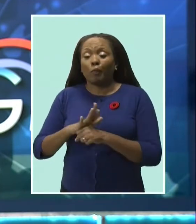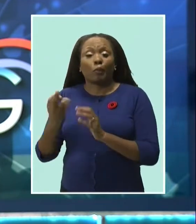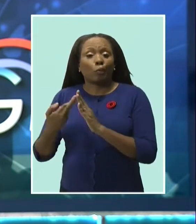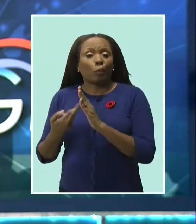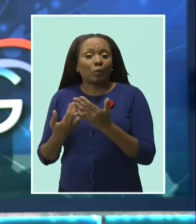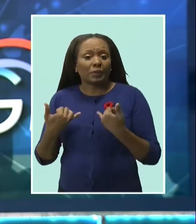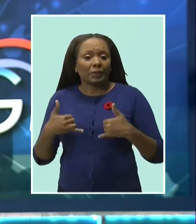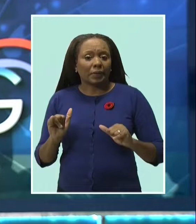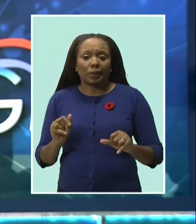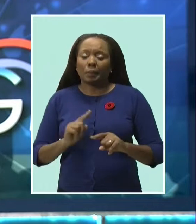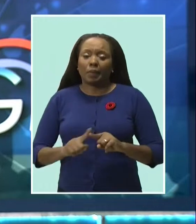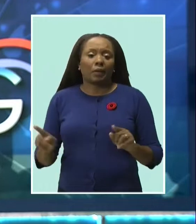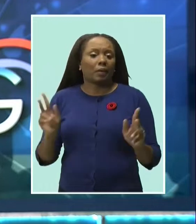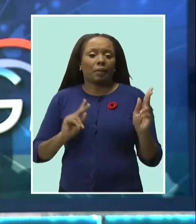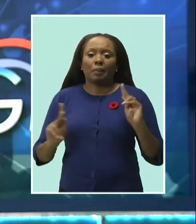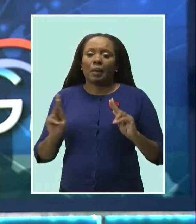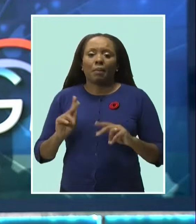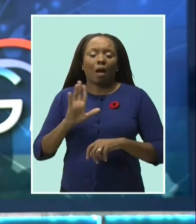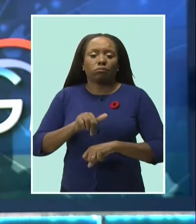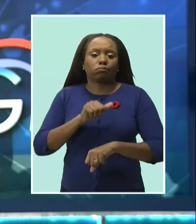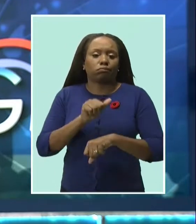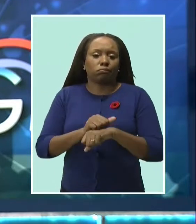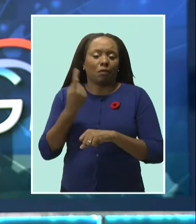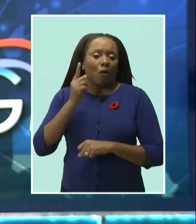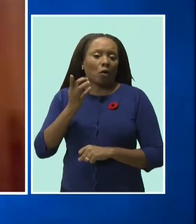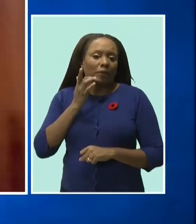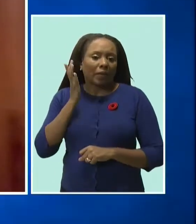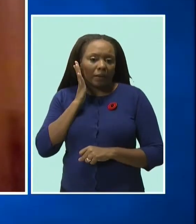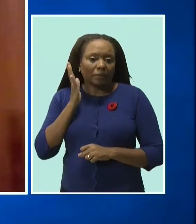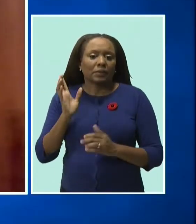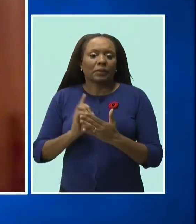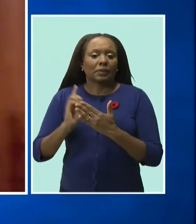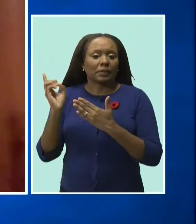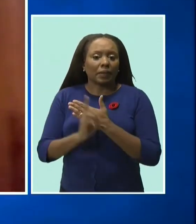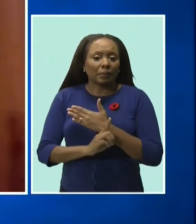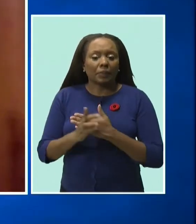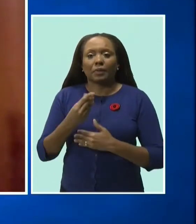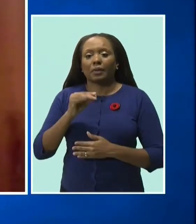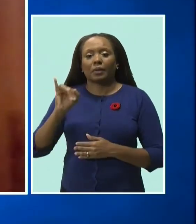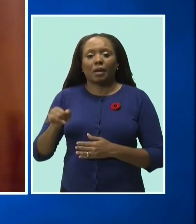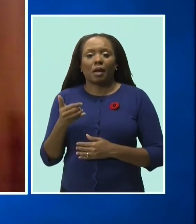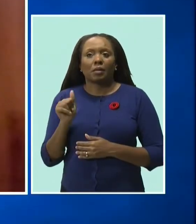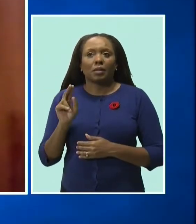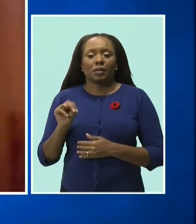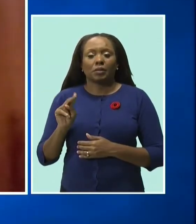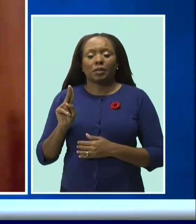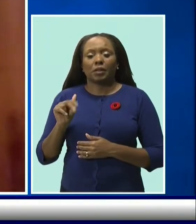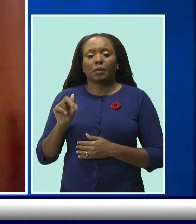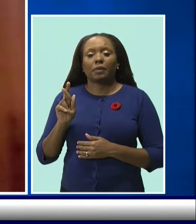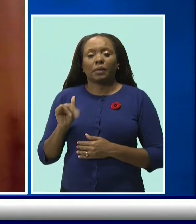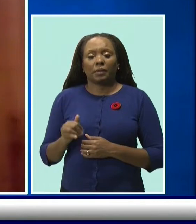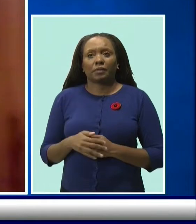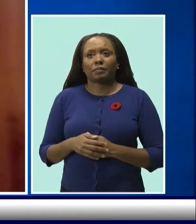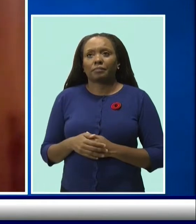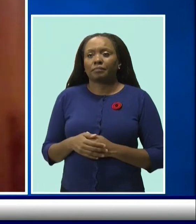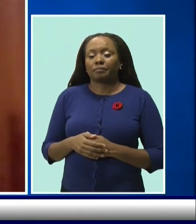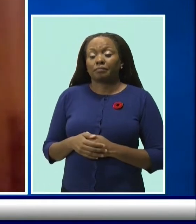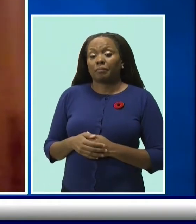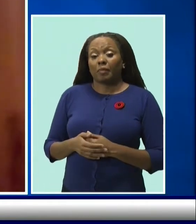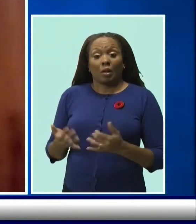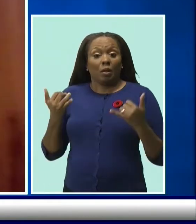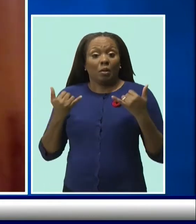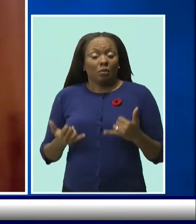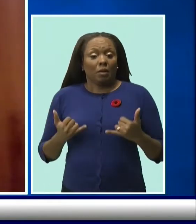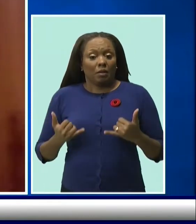and locked in for December and January. What we have on the books really suggests that at the level that we're